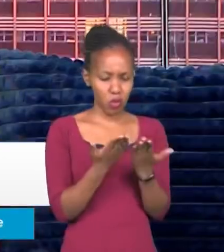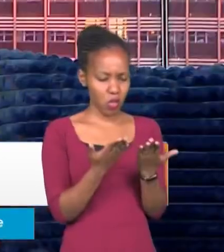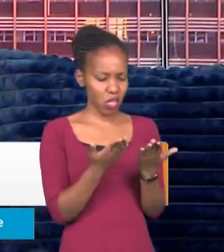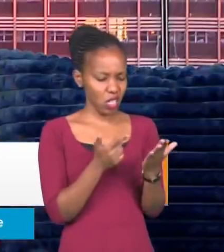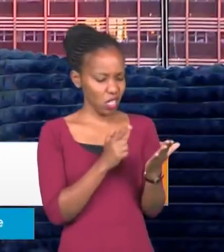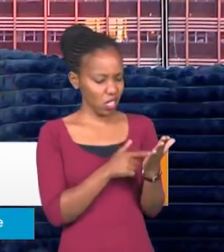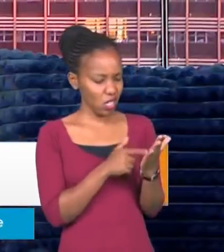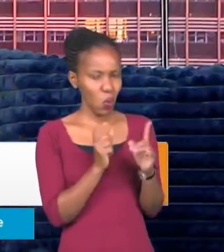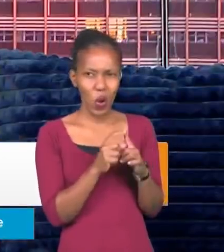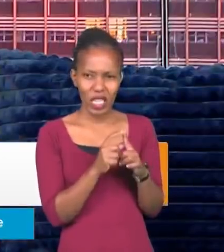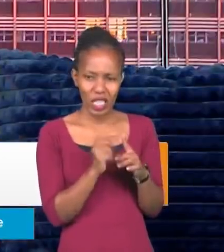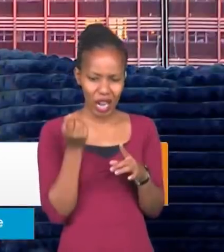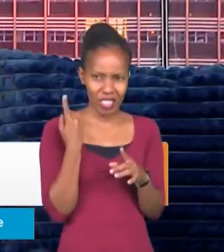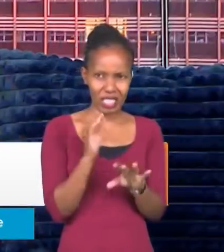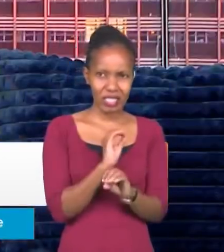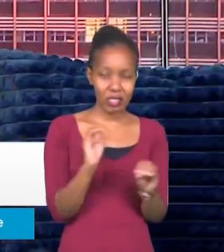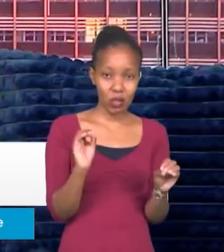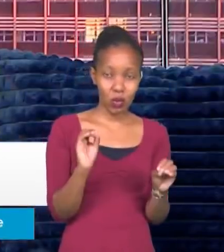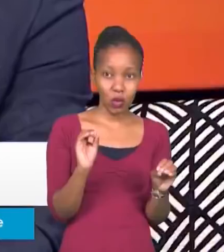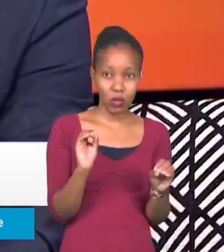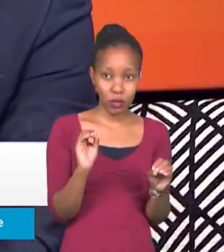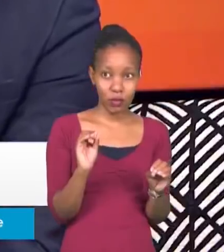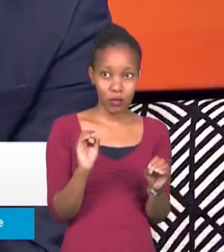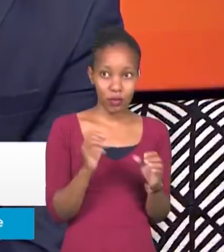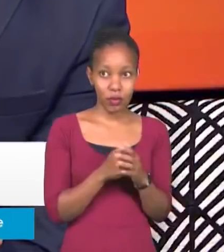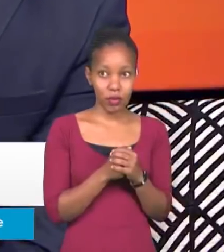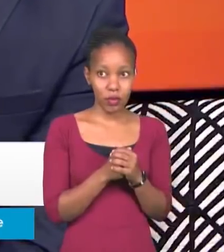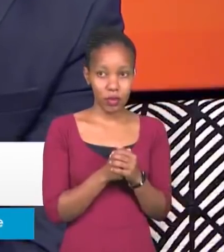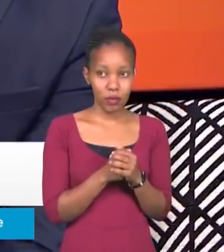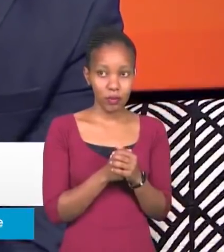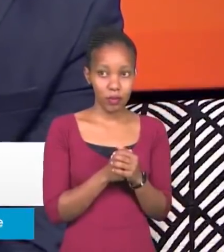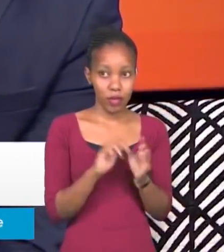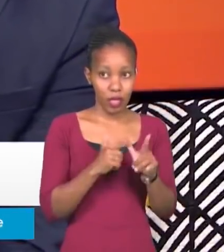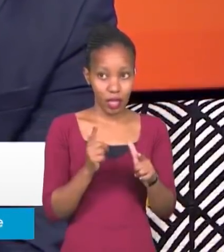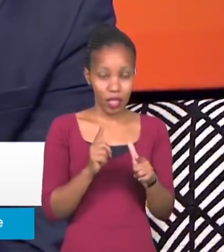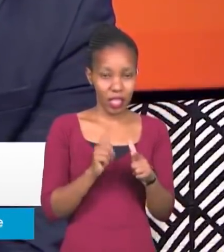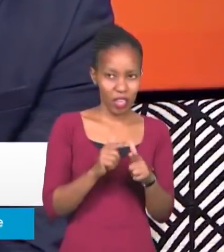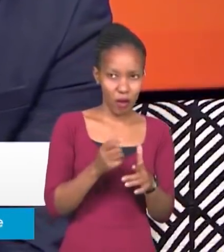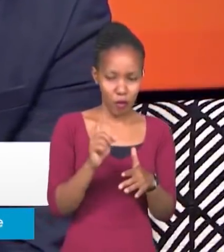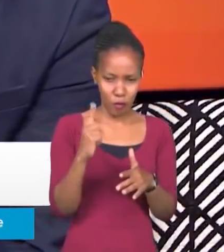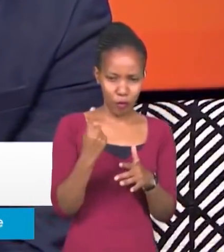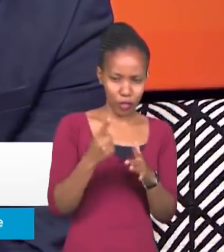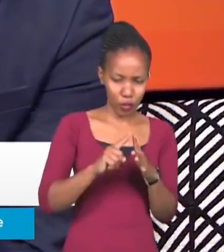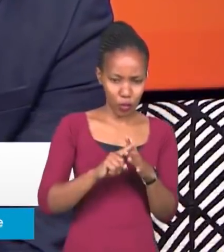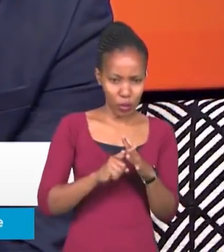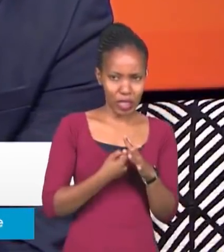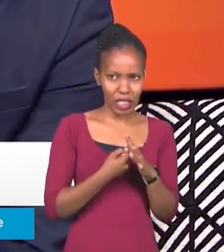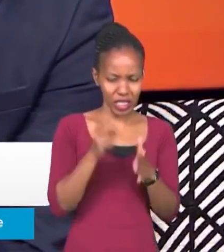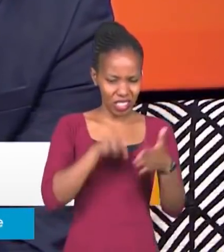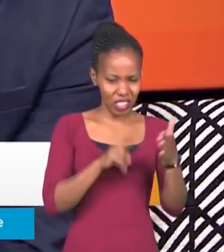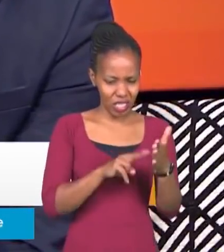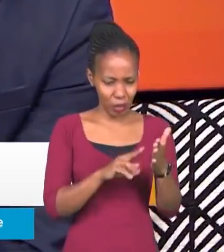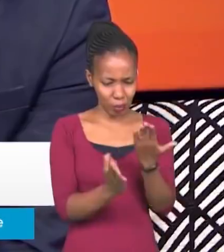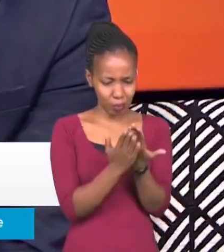am hit by a certain word and I don't know how to figure this out. Actually, sometimes people start from behind. The blub. Then from